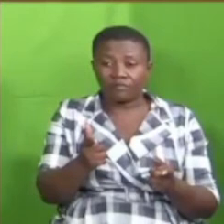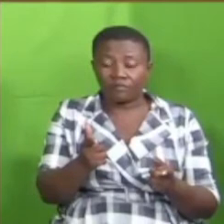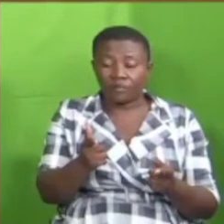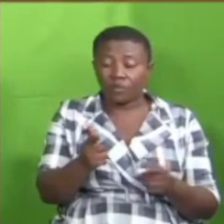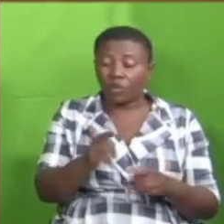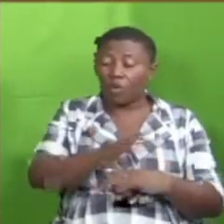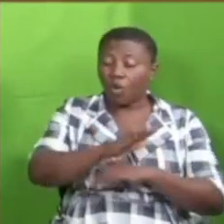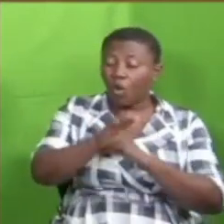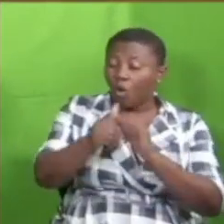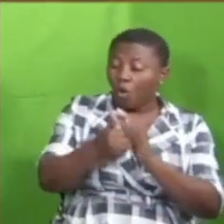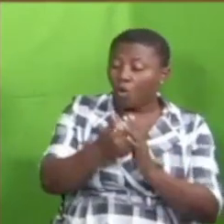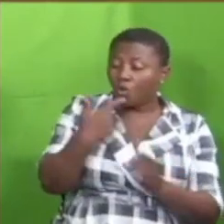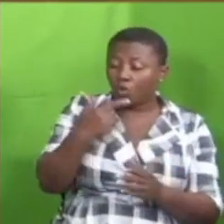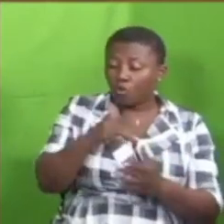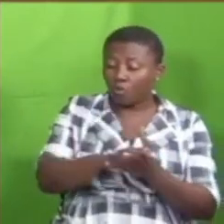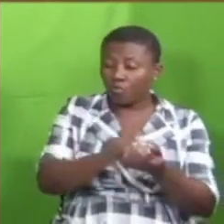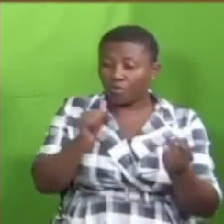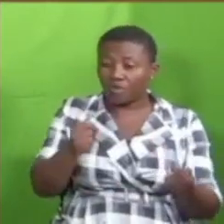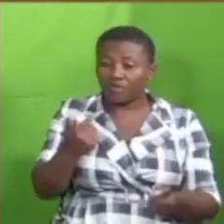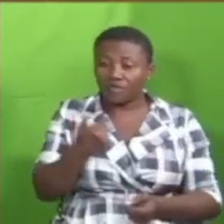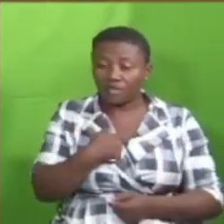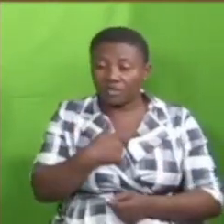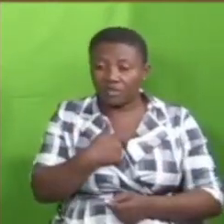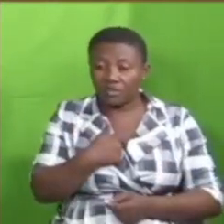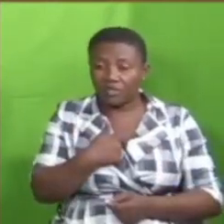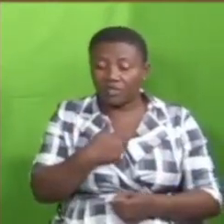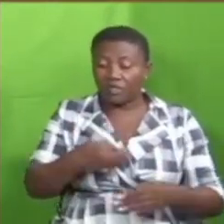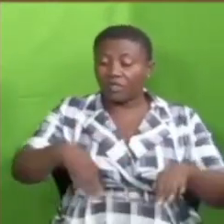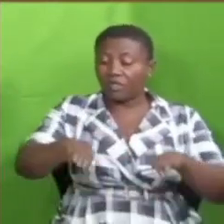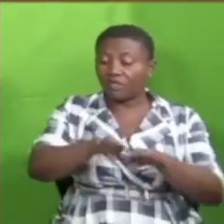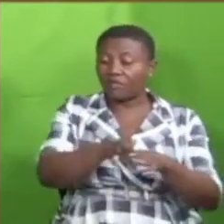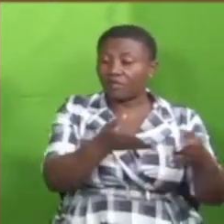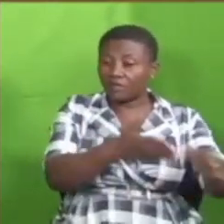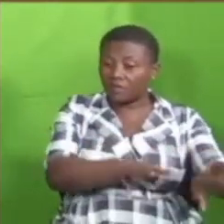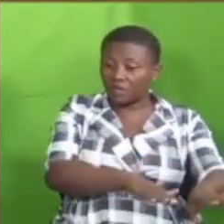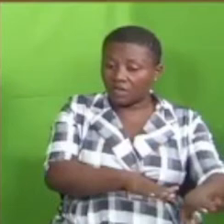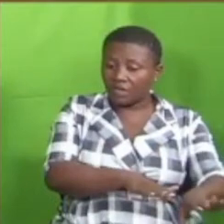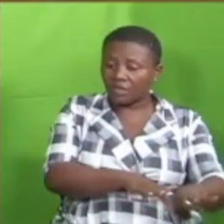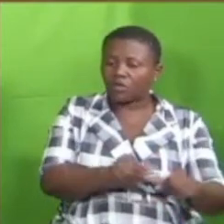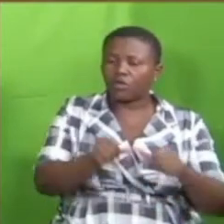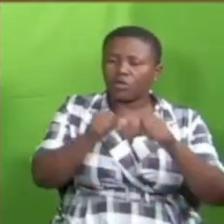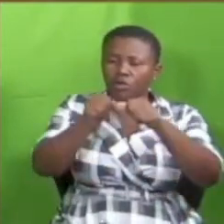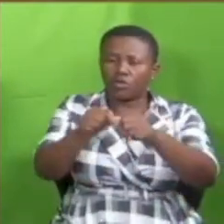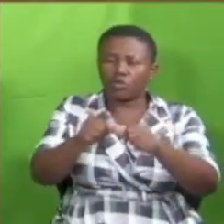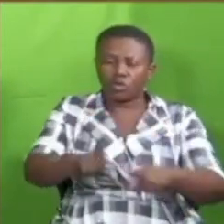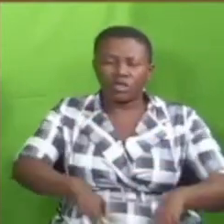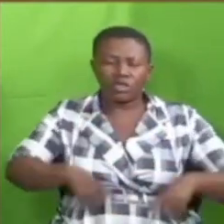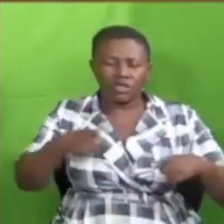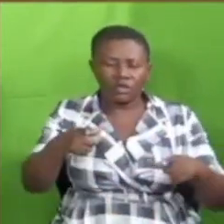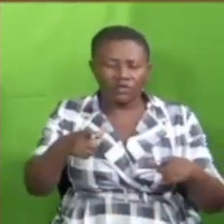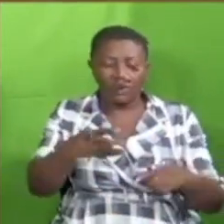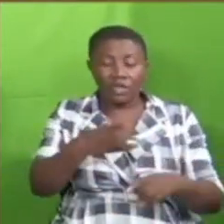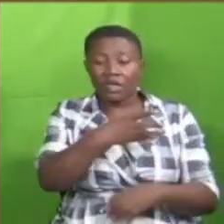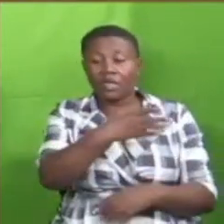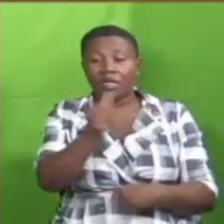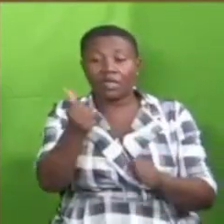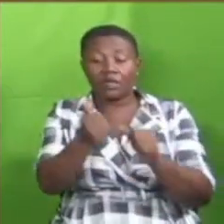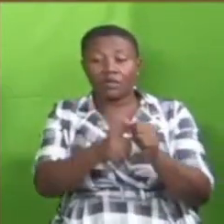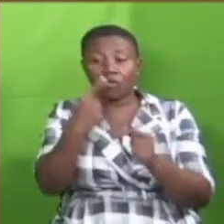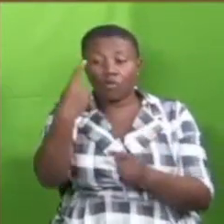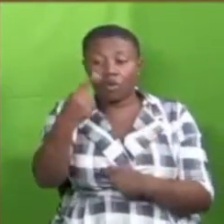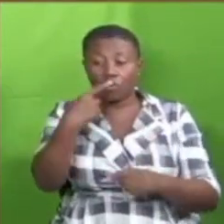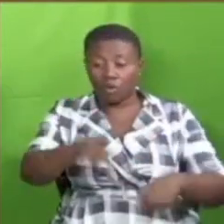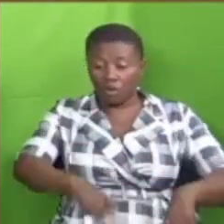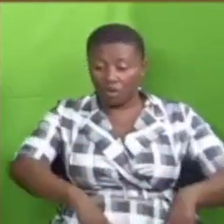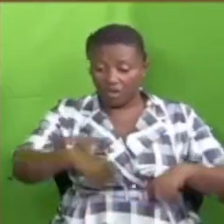Those who believe in me, even though they die, will live. And everyone who lives and believes in